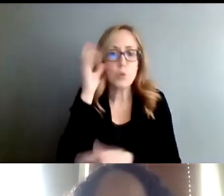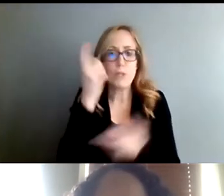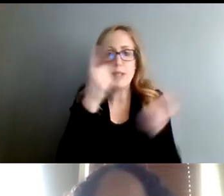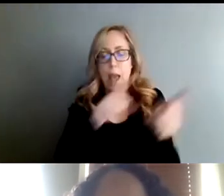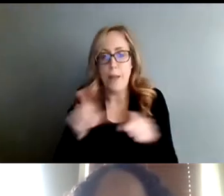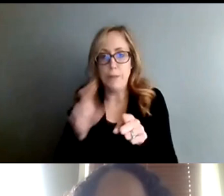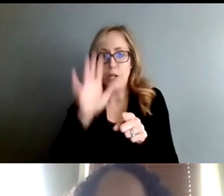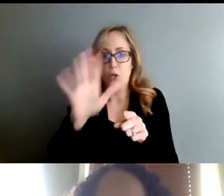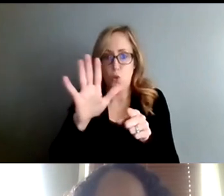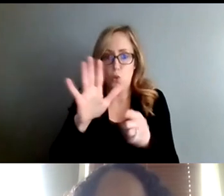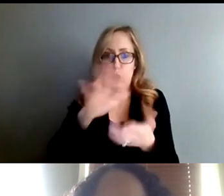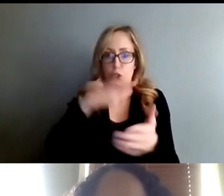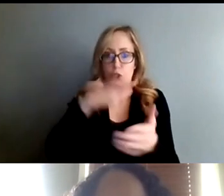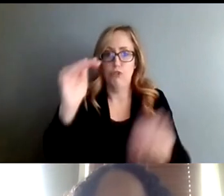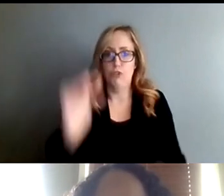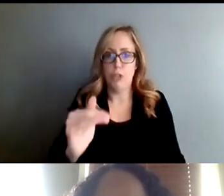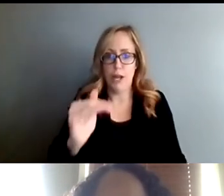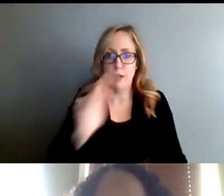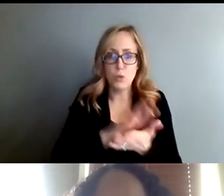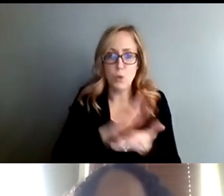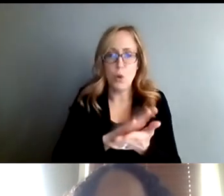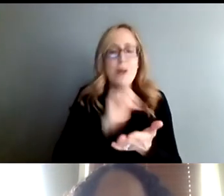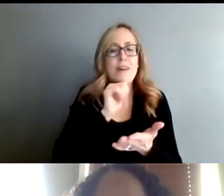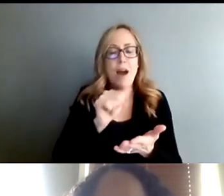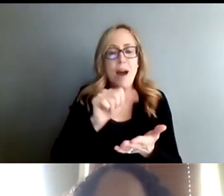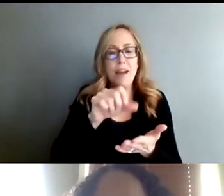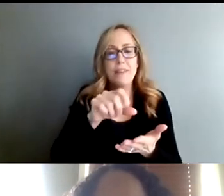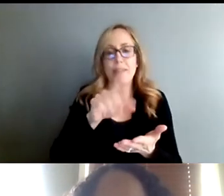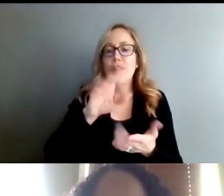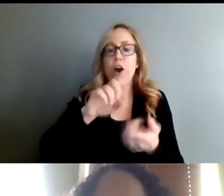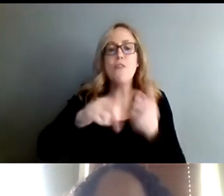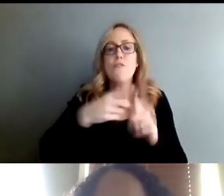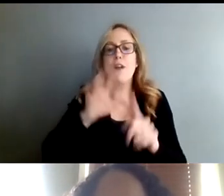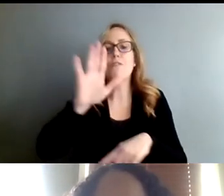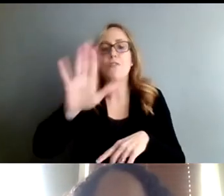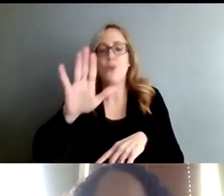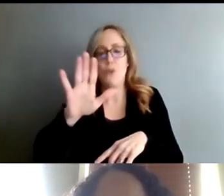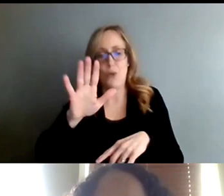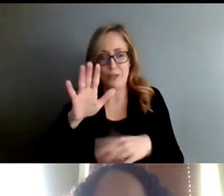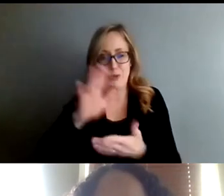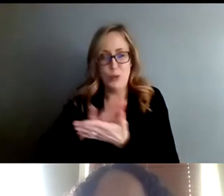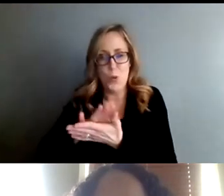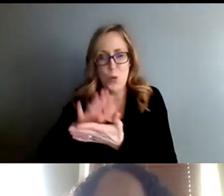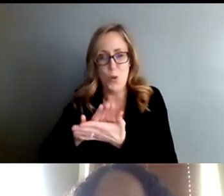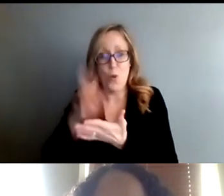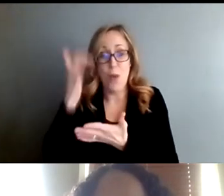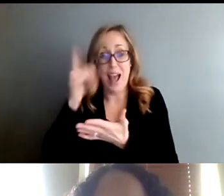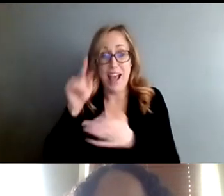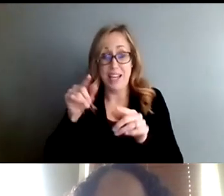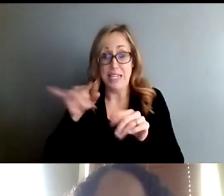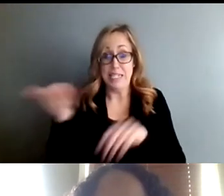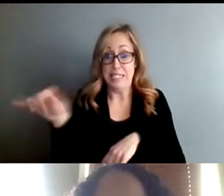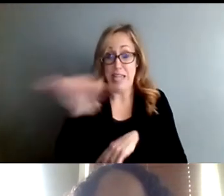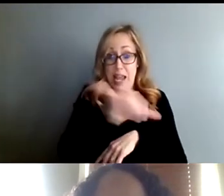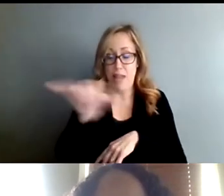school and not what may be happening at a friend of yours school, because there may be slight refinements in that based